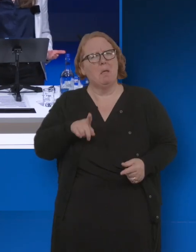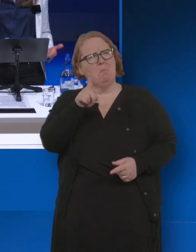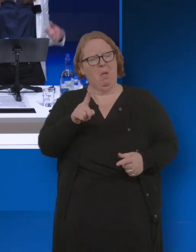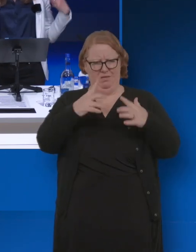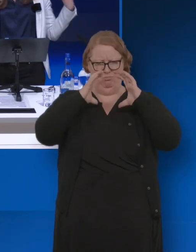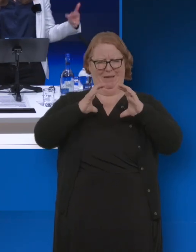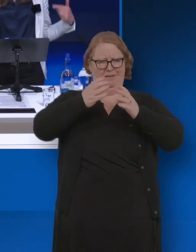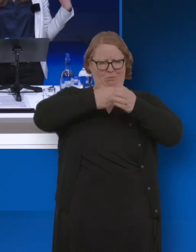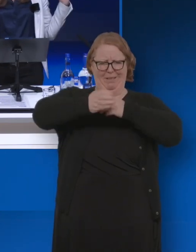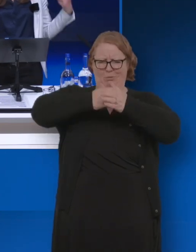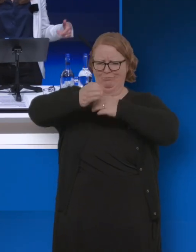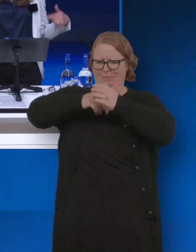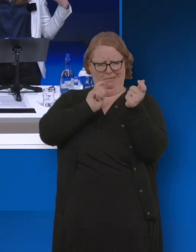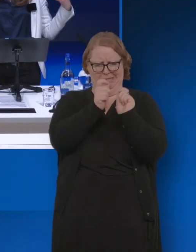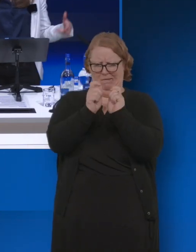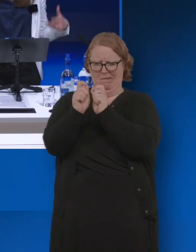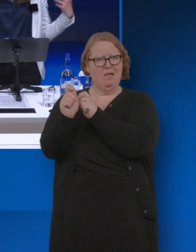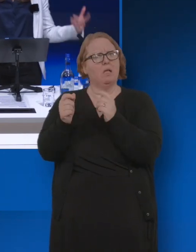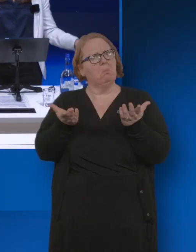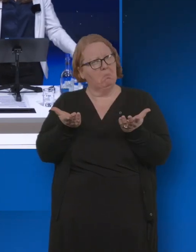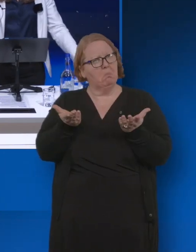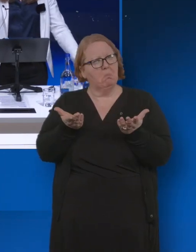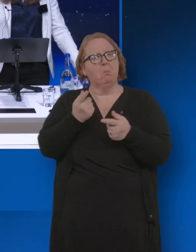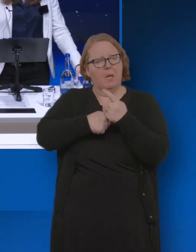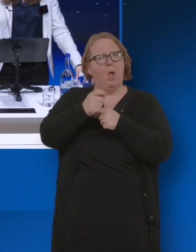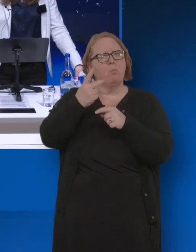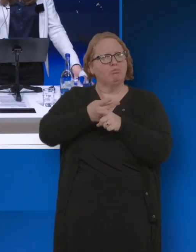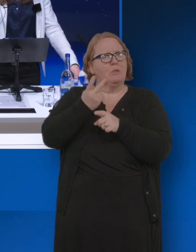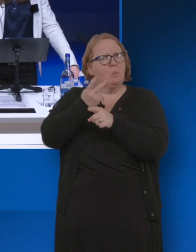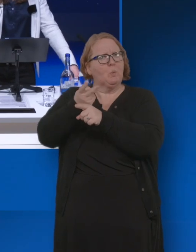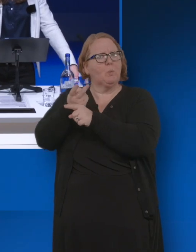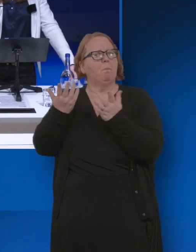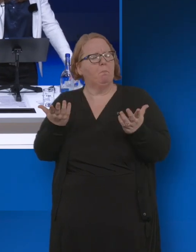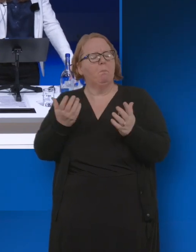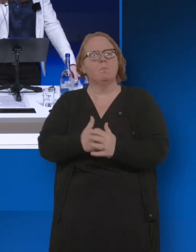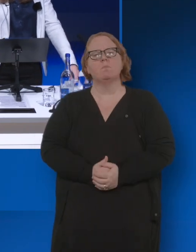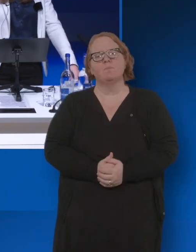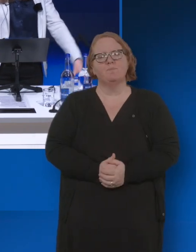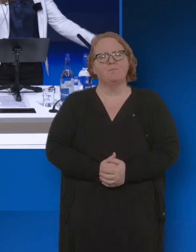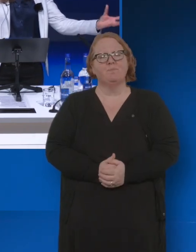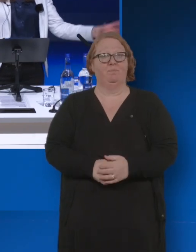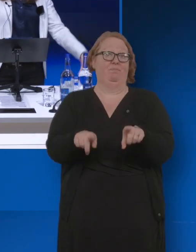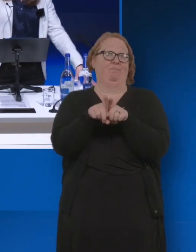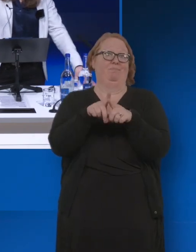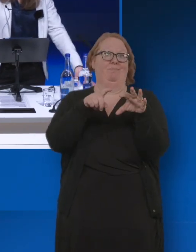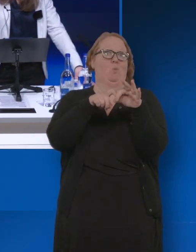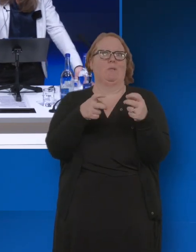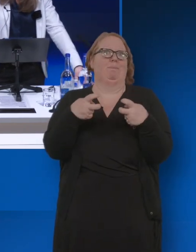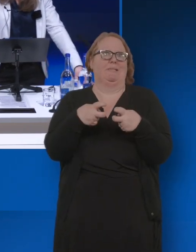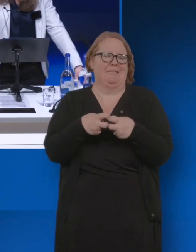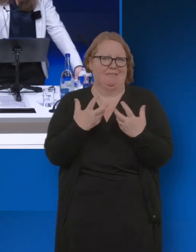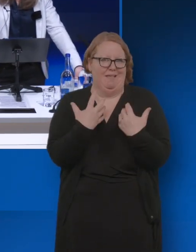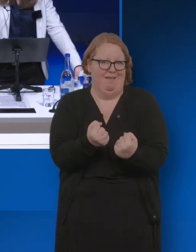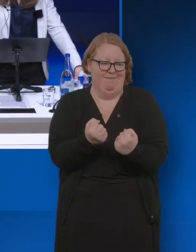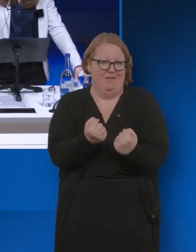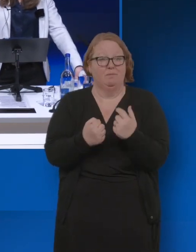you. And yet your brain is being replaced and changed and renewed And of course, then there's quantum